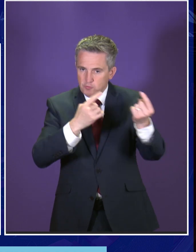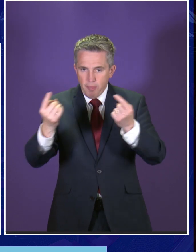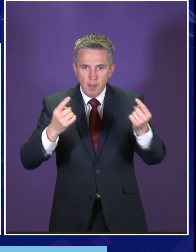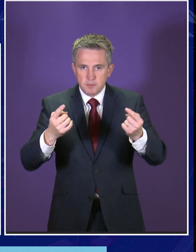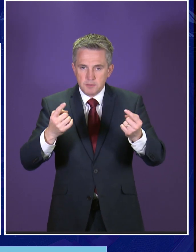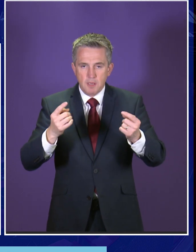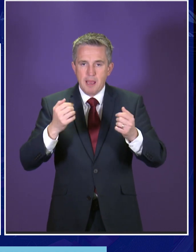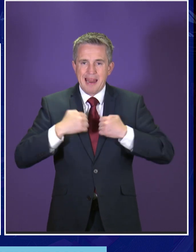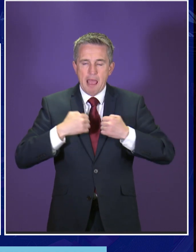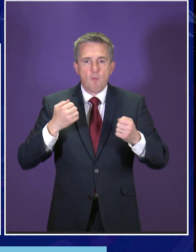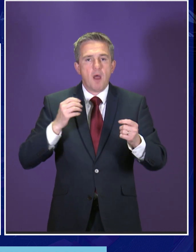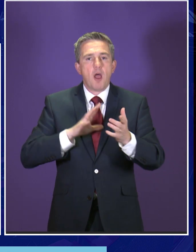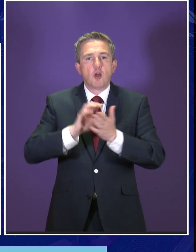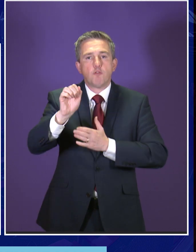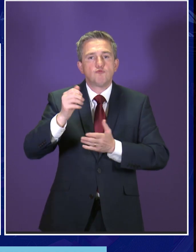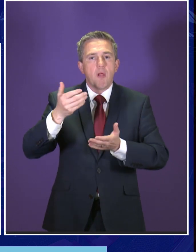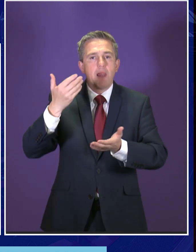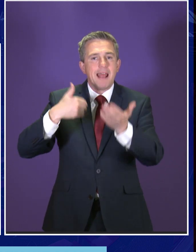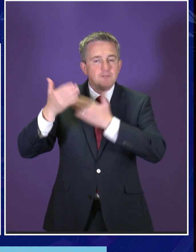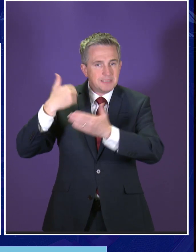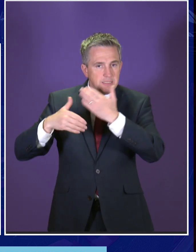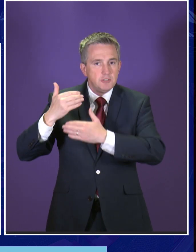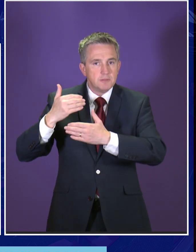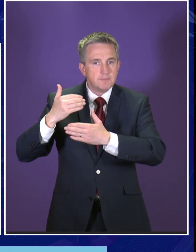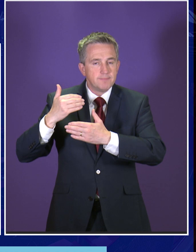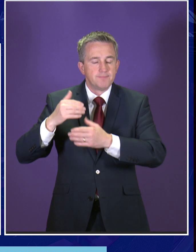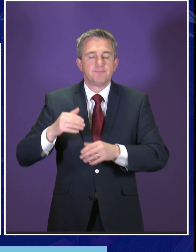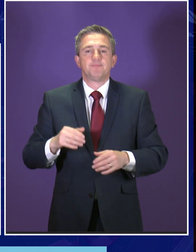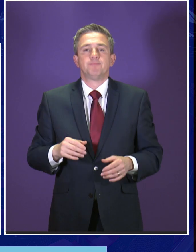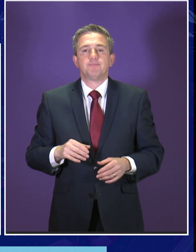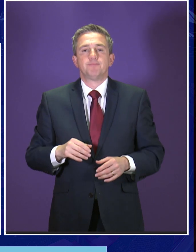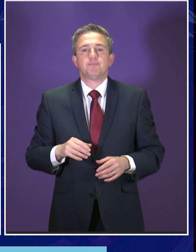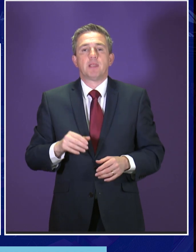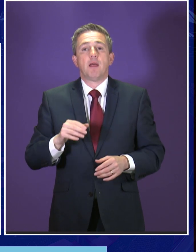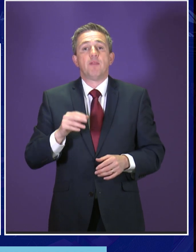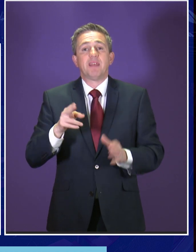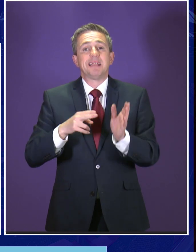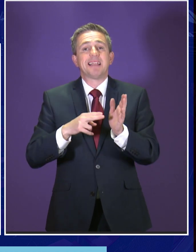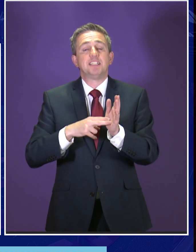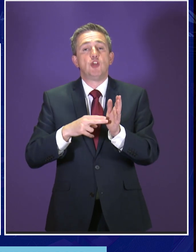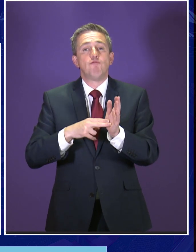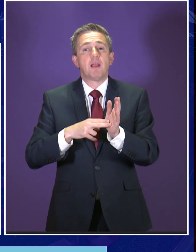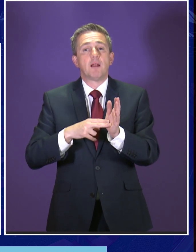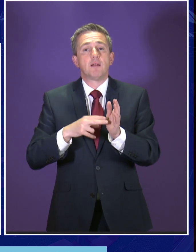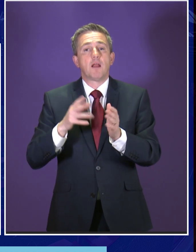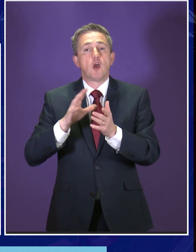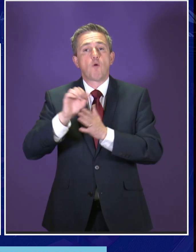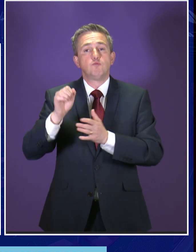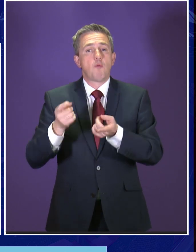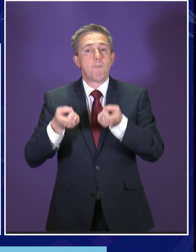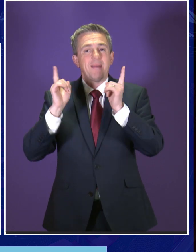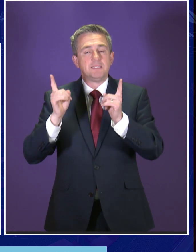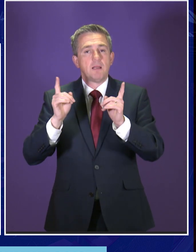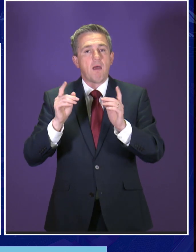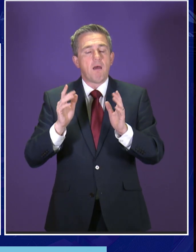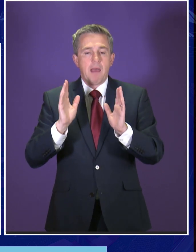unique cultural heritage. The Federal Ministry of Information and Culture, which I superintend, is